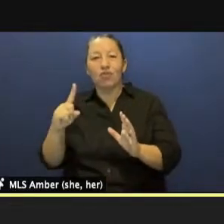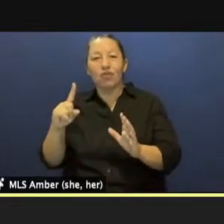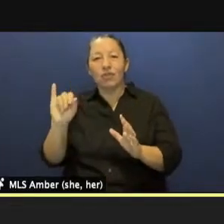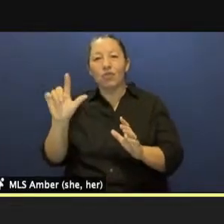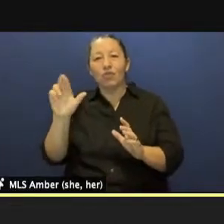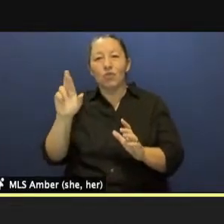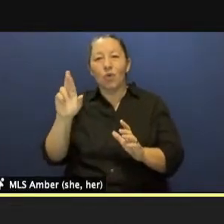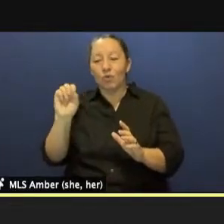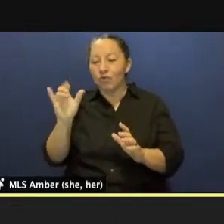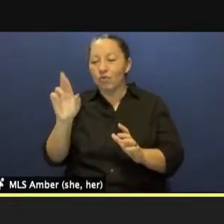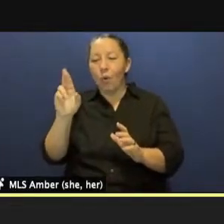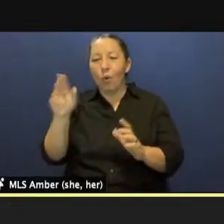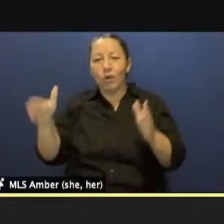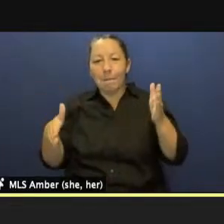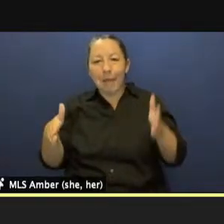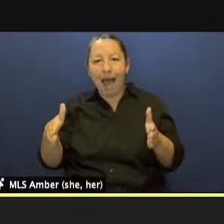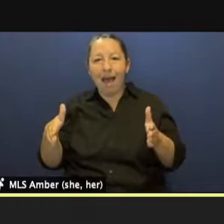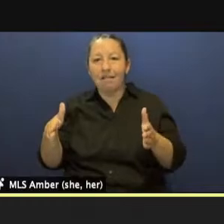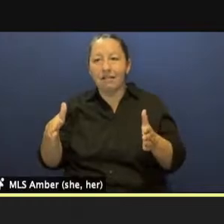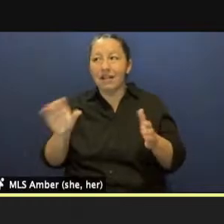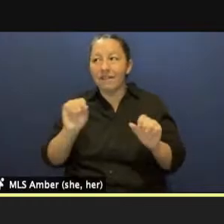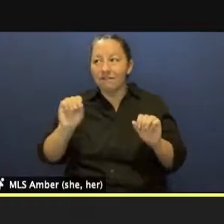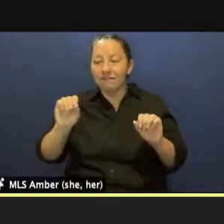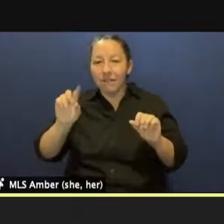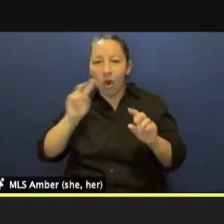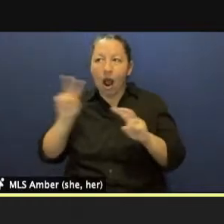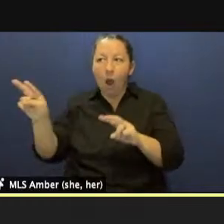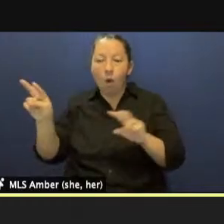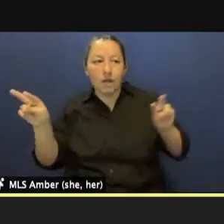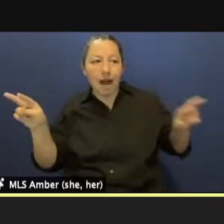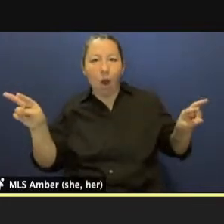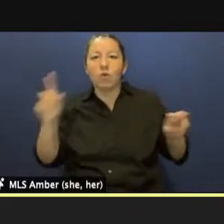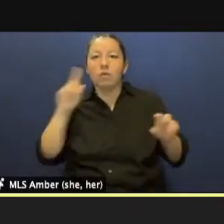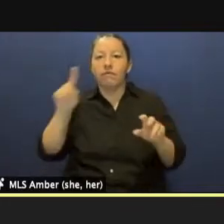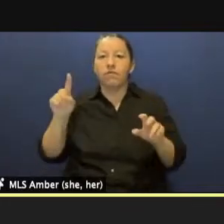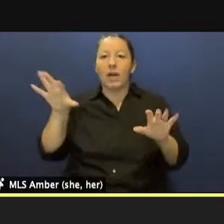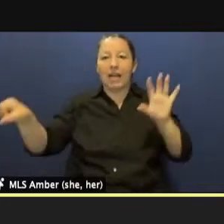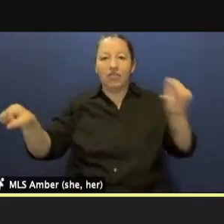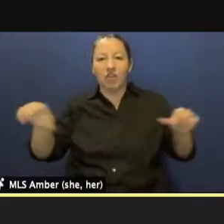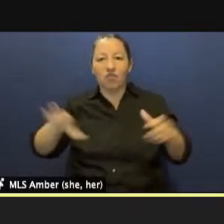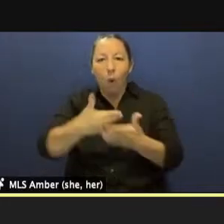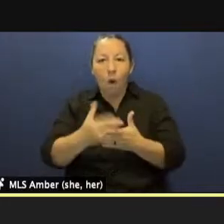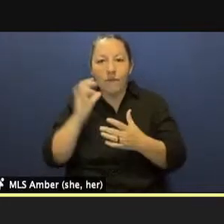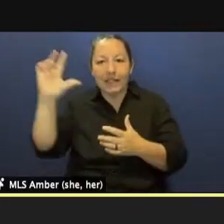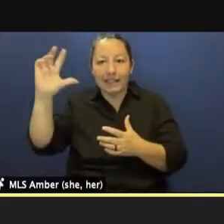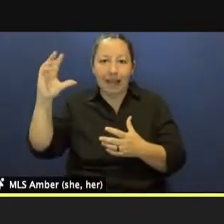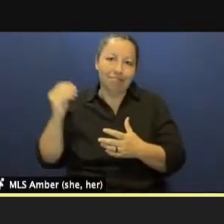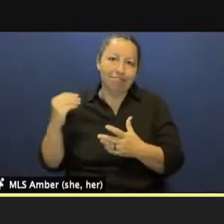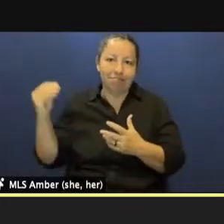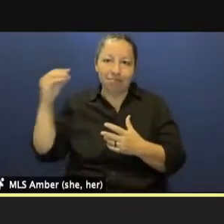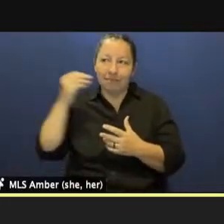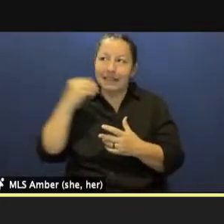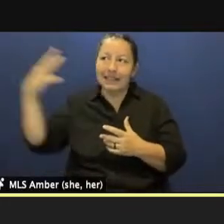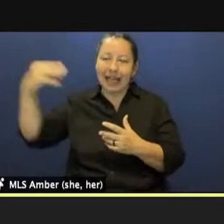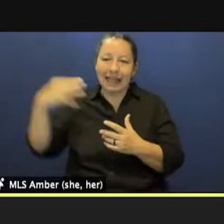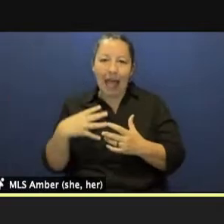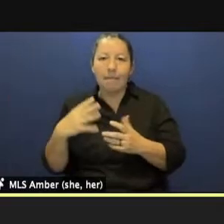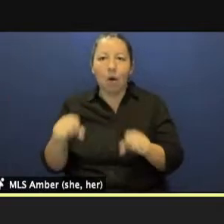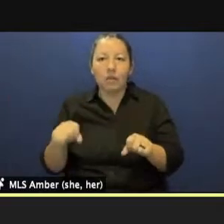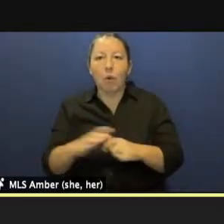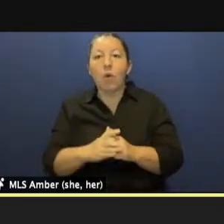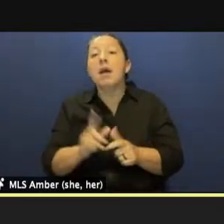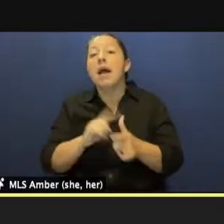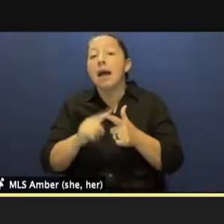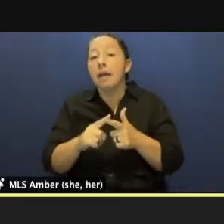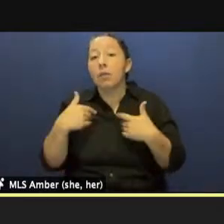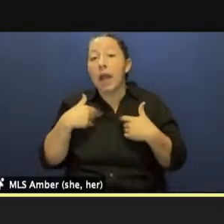course the radiators up on top, because nothing but the blackness of space up above. Then lots of situational awareness, cameras all over the place,